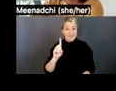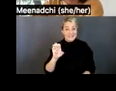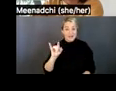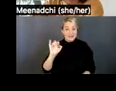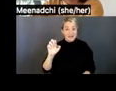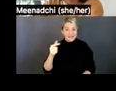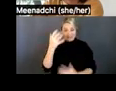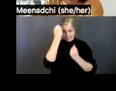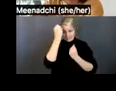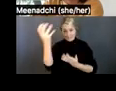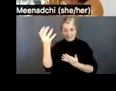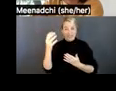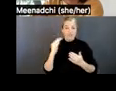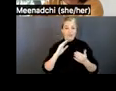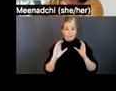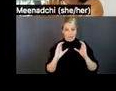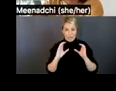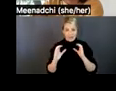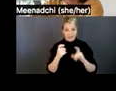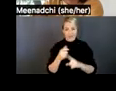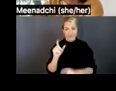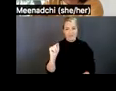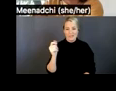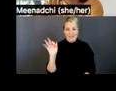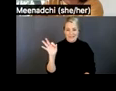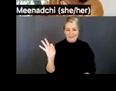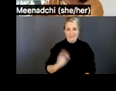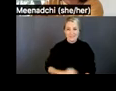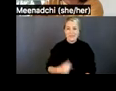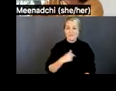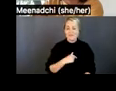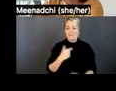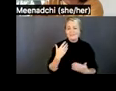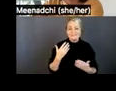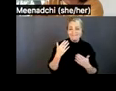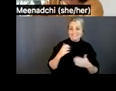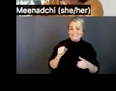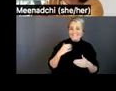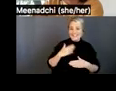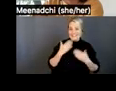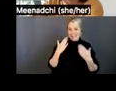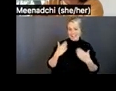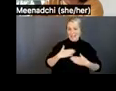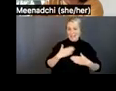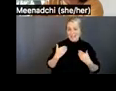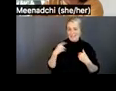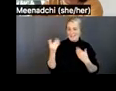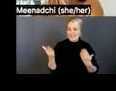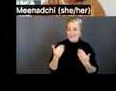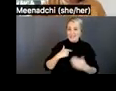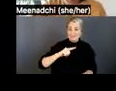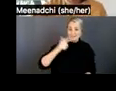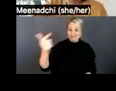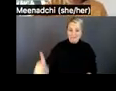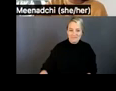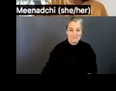Nonviolent Communication from 2019. And we're so glad to have you here, and I will pass it over to